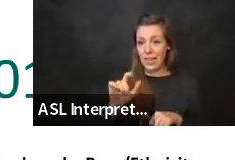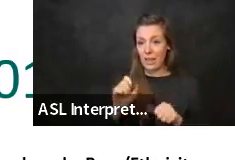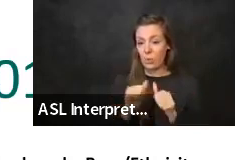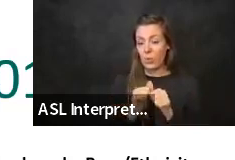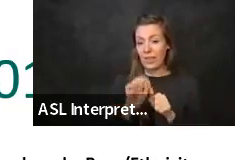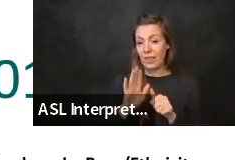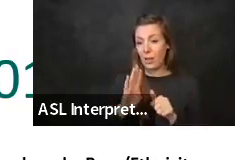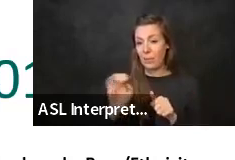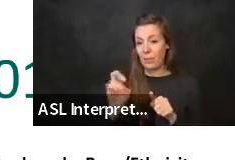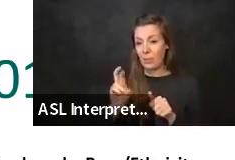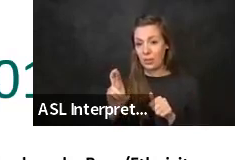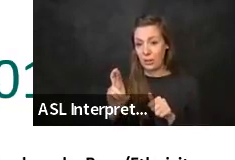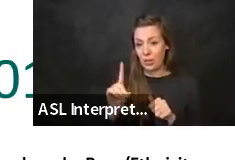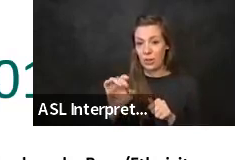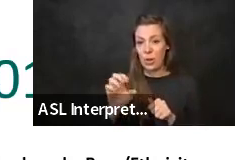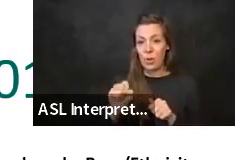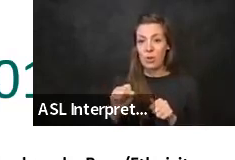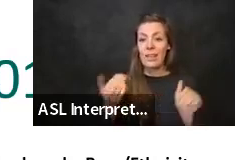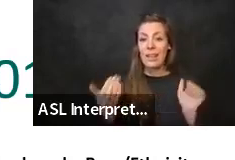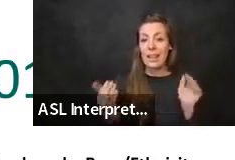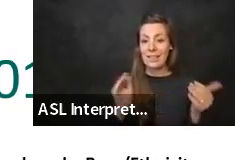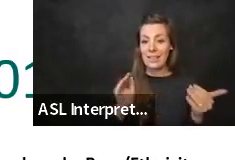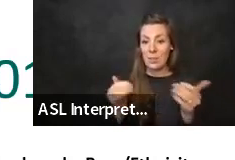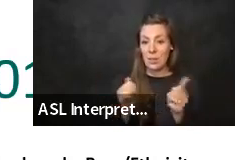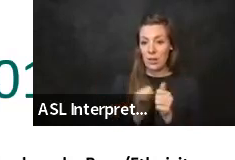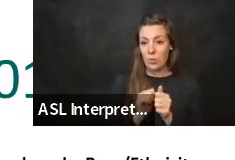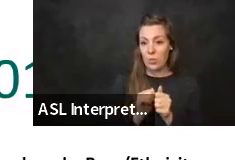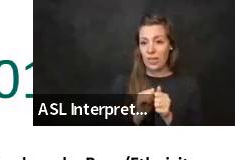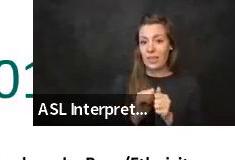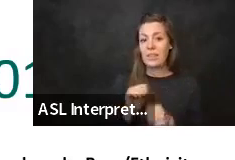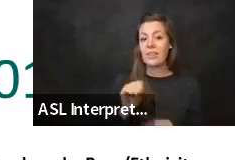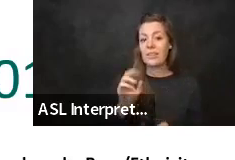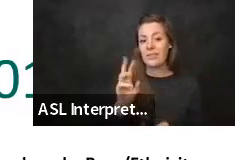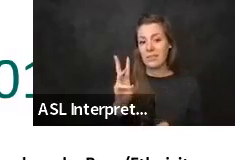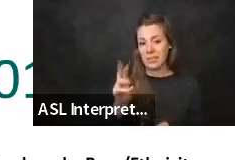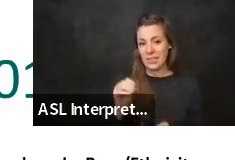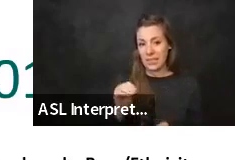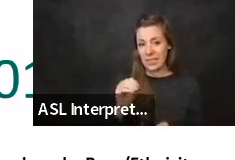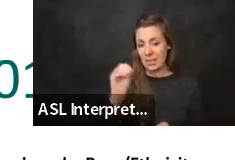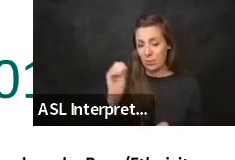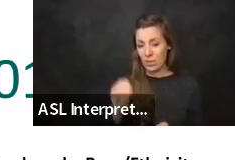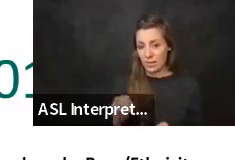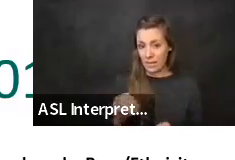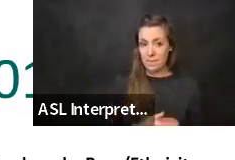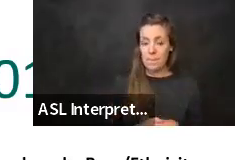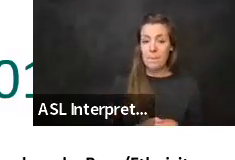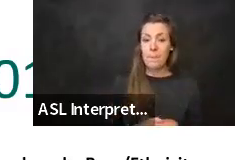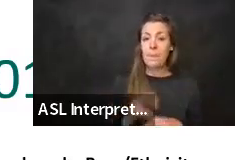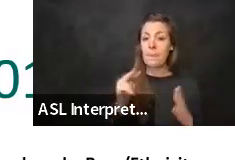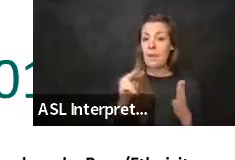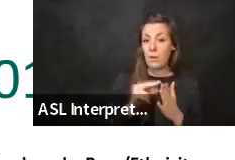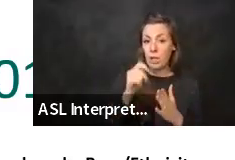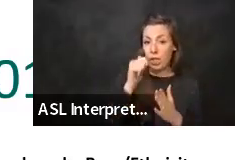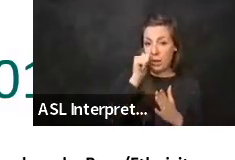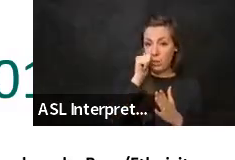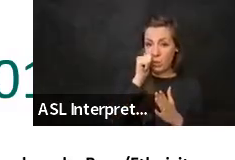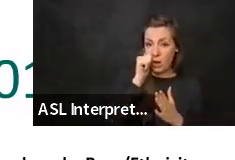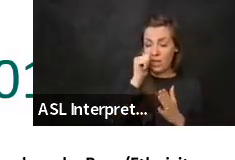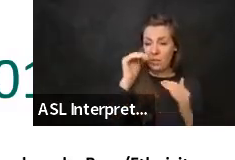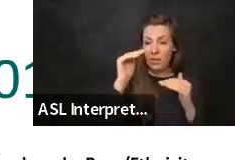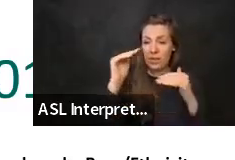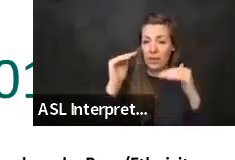compared to 60% in the highest quartile. Looking by race ethnicity, we also see